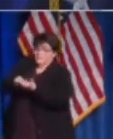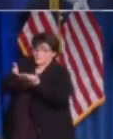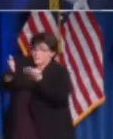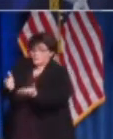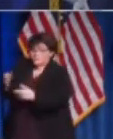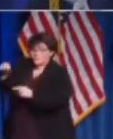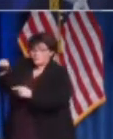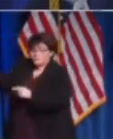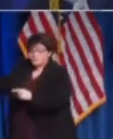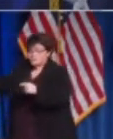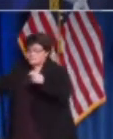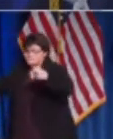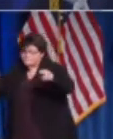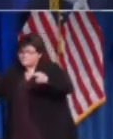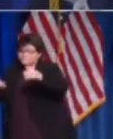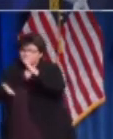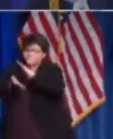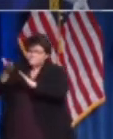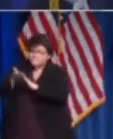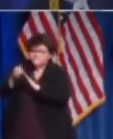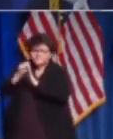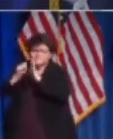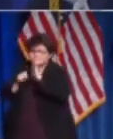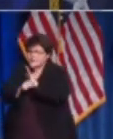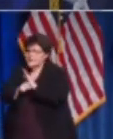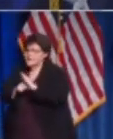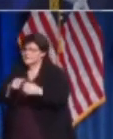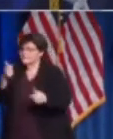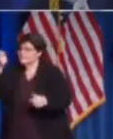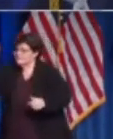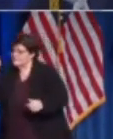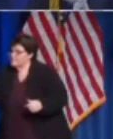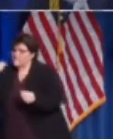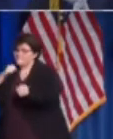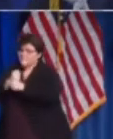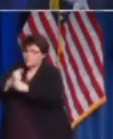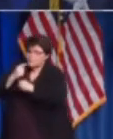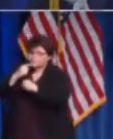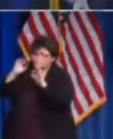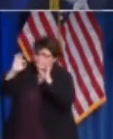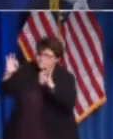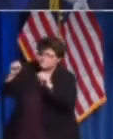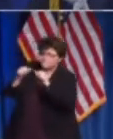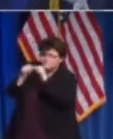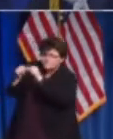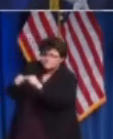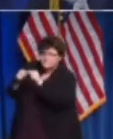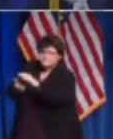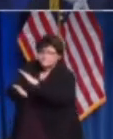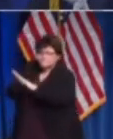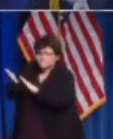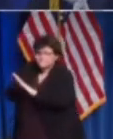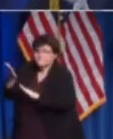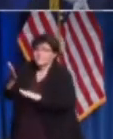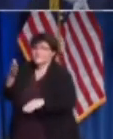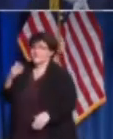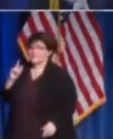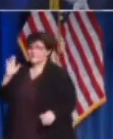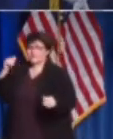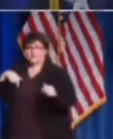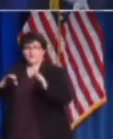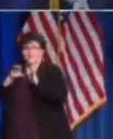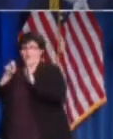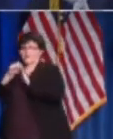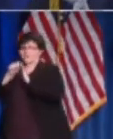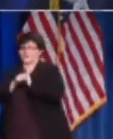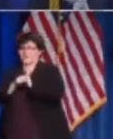to make sure we keep our commitments to the amazing state employees and teachers who have toiled every day their lives here